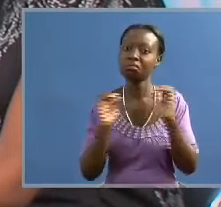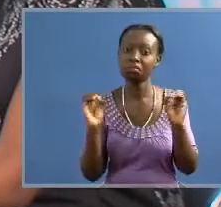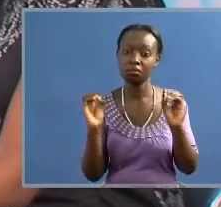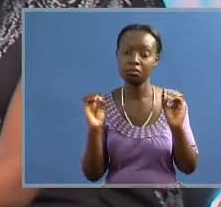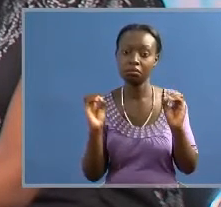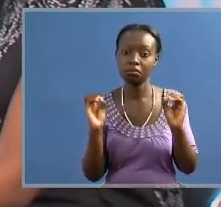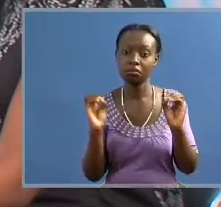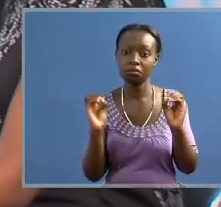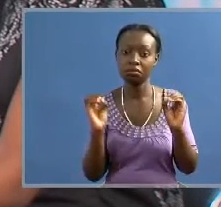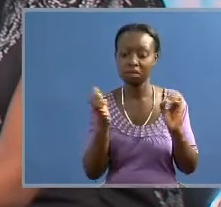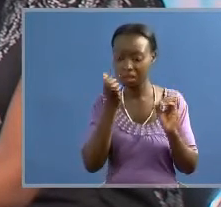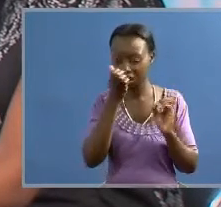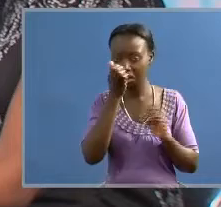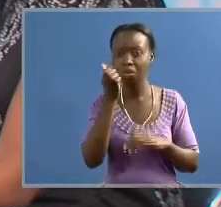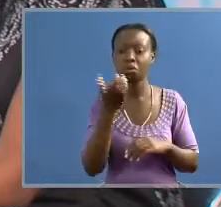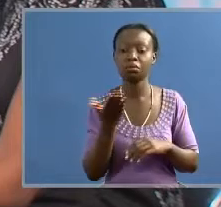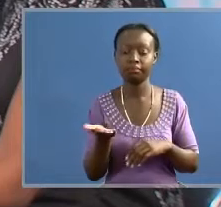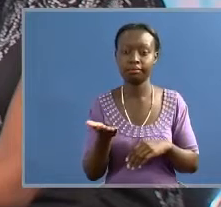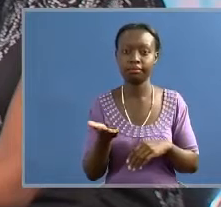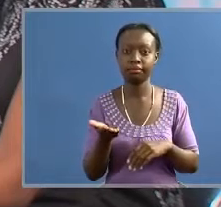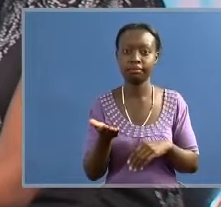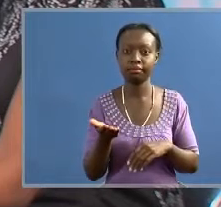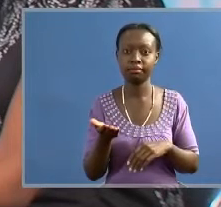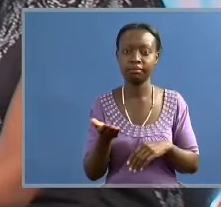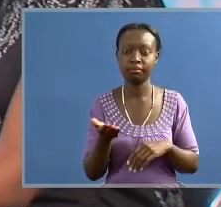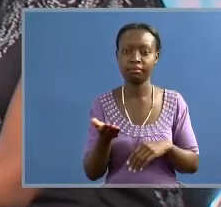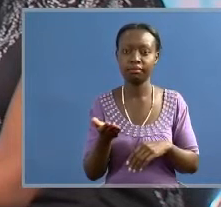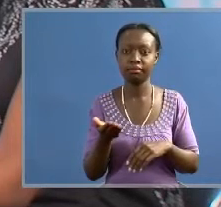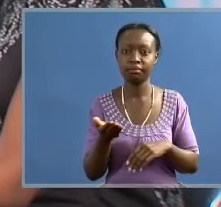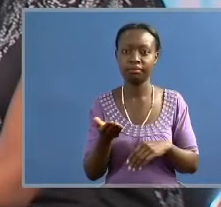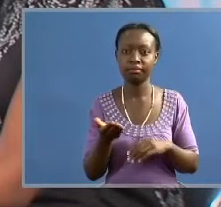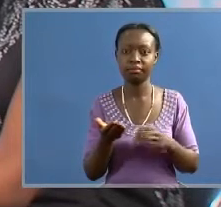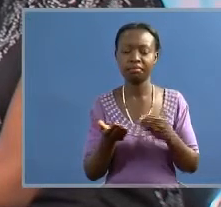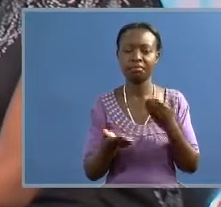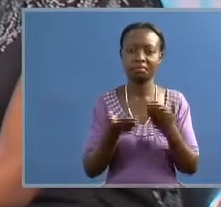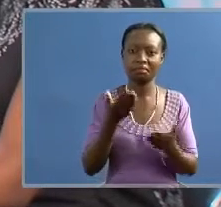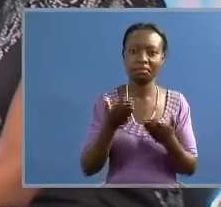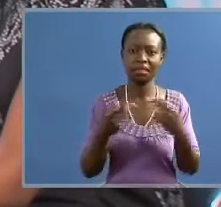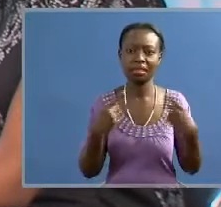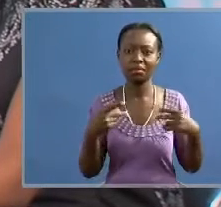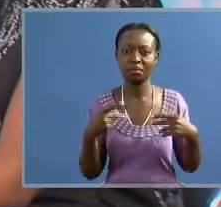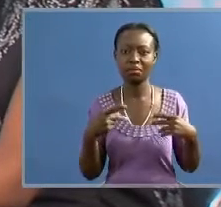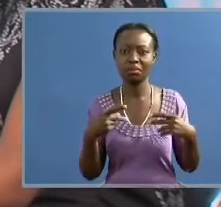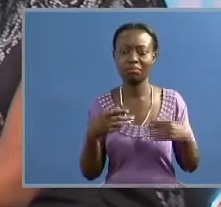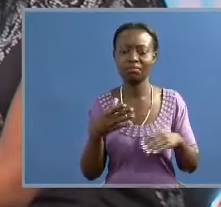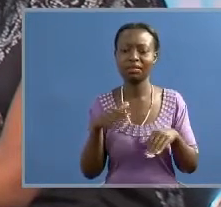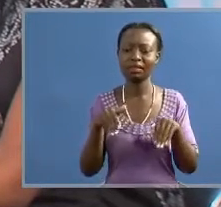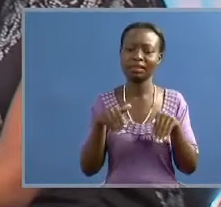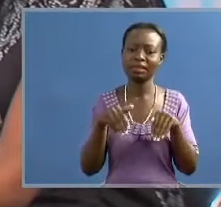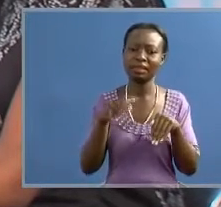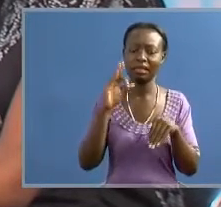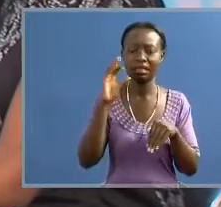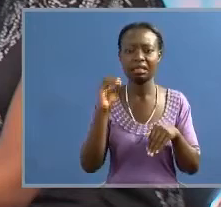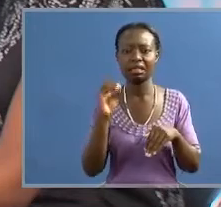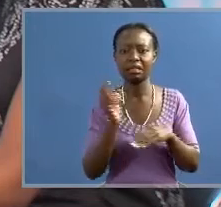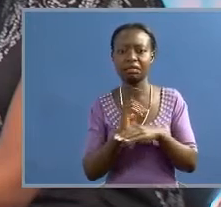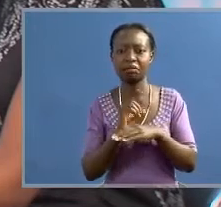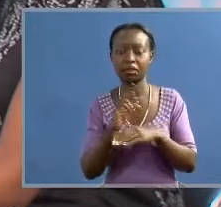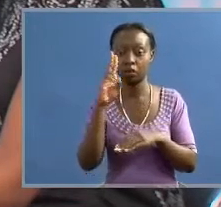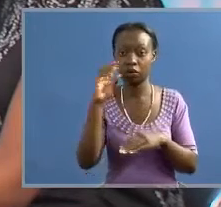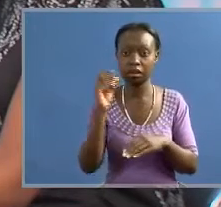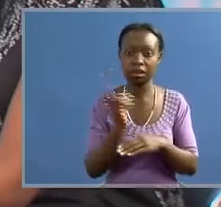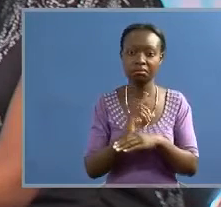complacent in trying to just limit themselves to maybe 20 minutes, 30 minutes. And by the way, there